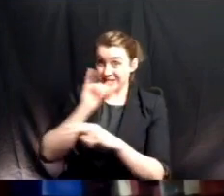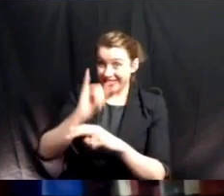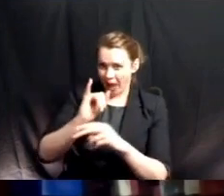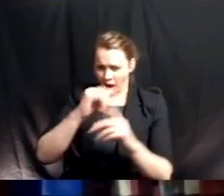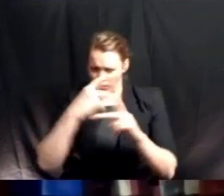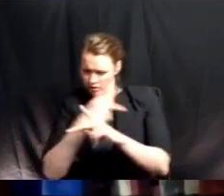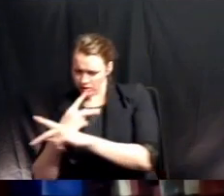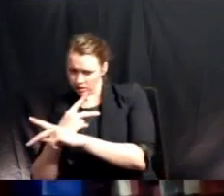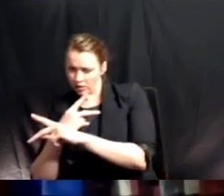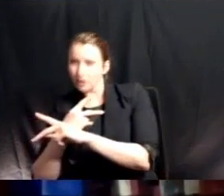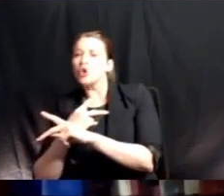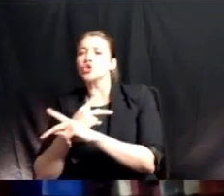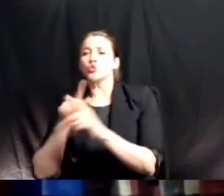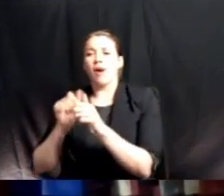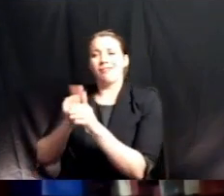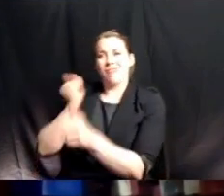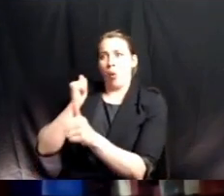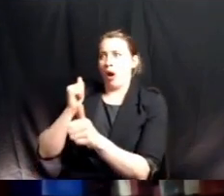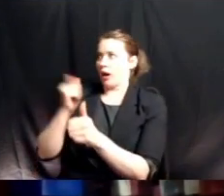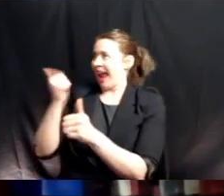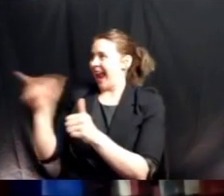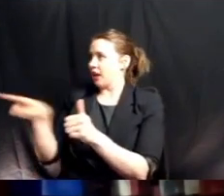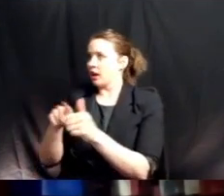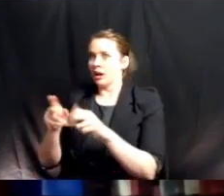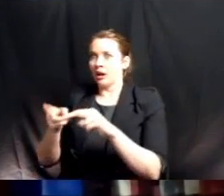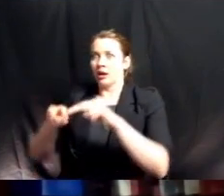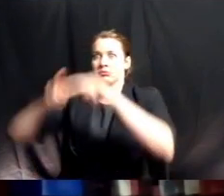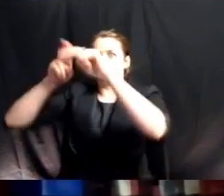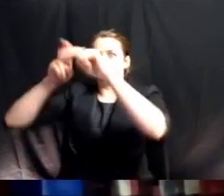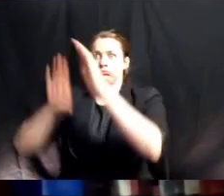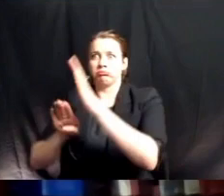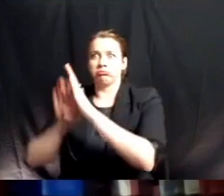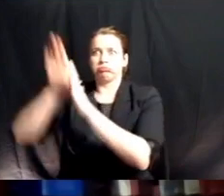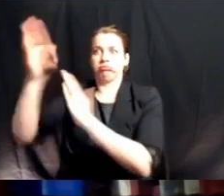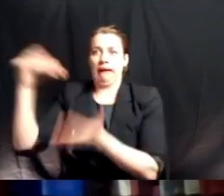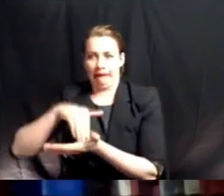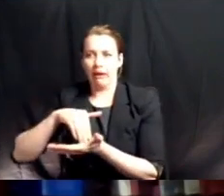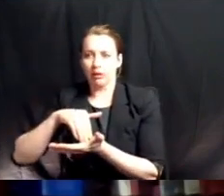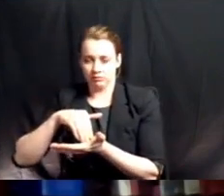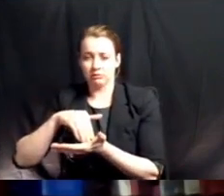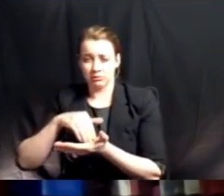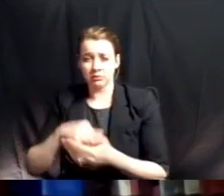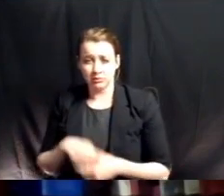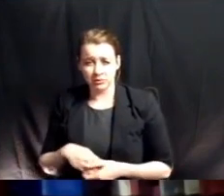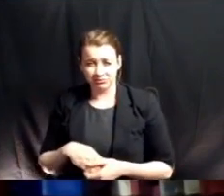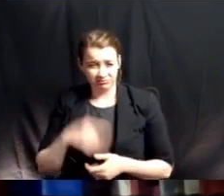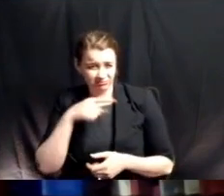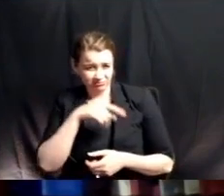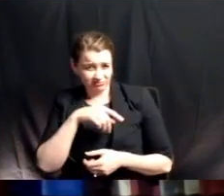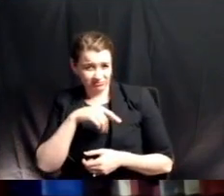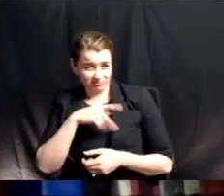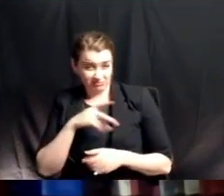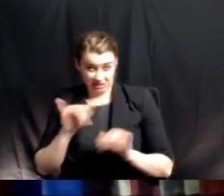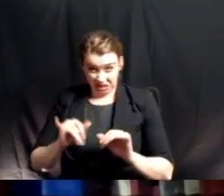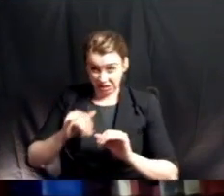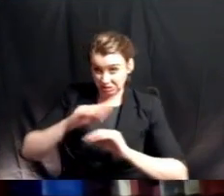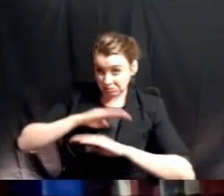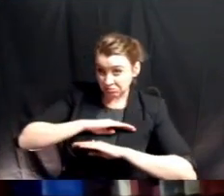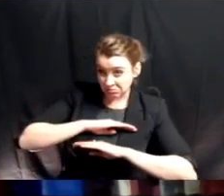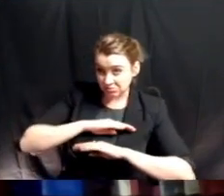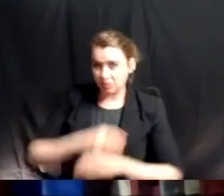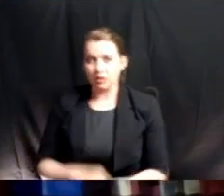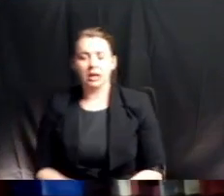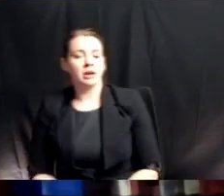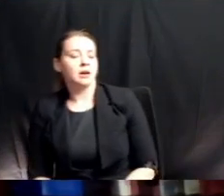that's the purpose of that positivity rate. Is there other explanation? I guess people don't understand if